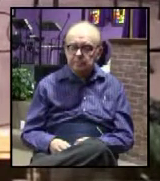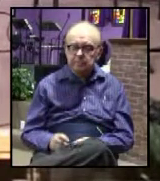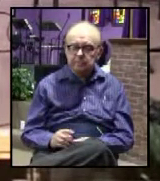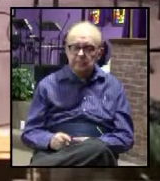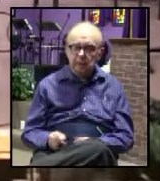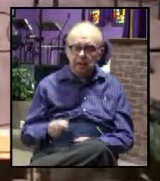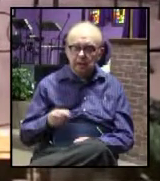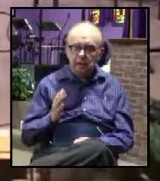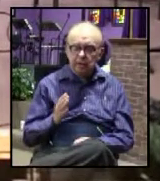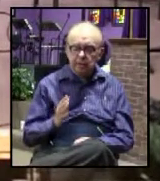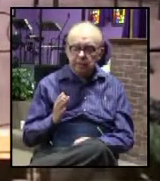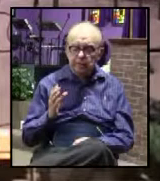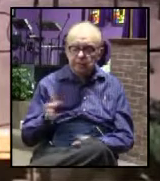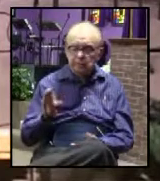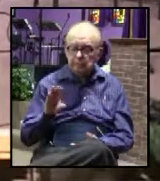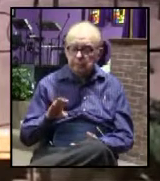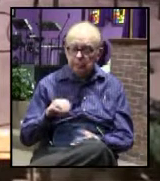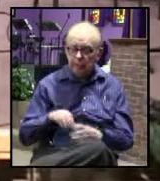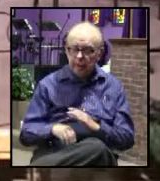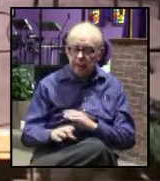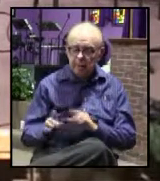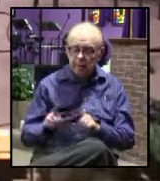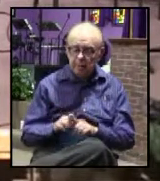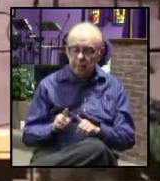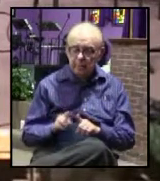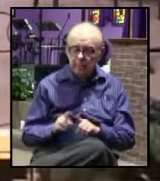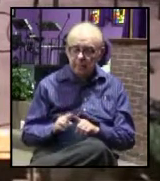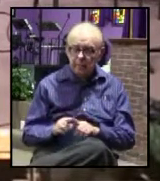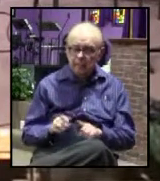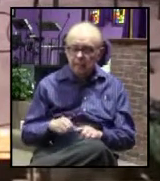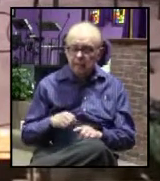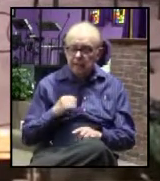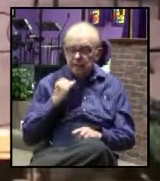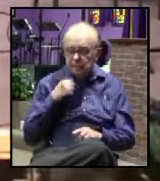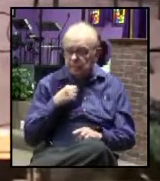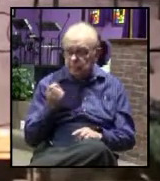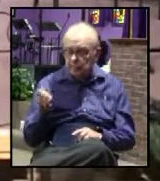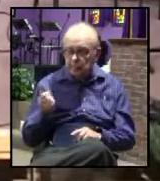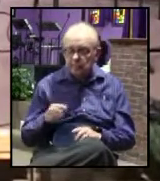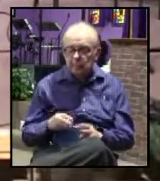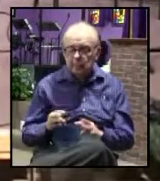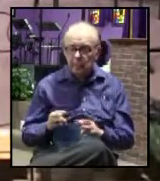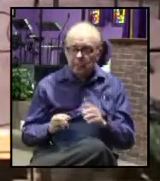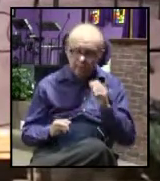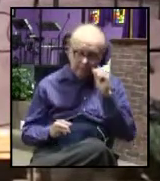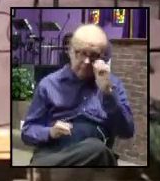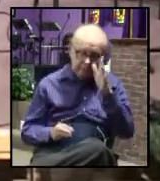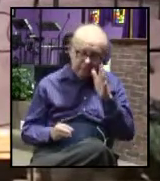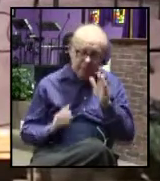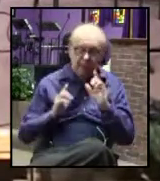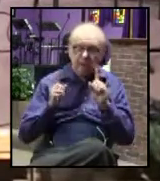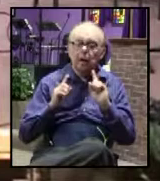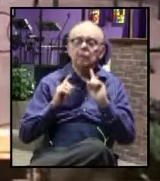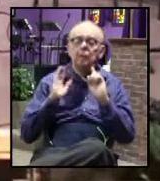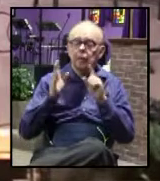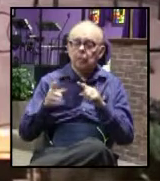But God, I need you to pour in. Because if there's no other way, Father, then I'm going to go.